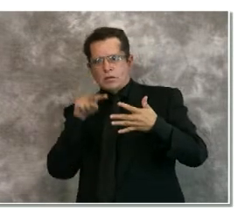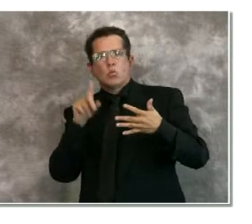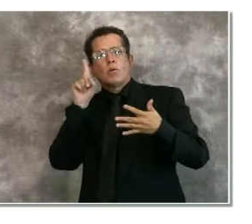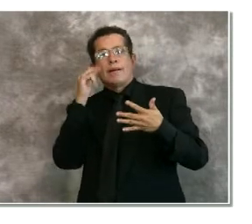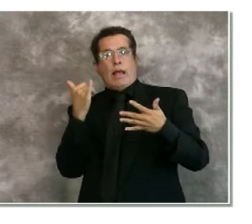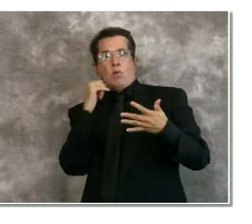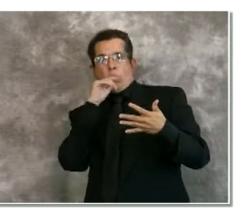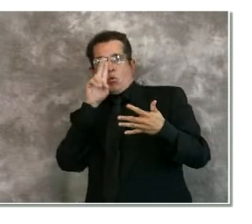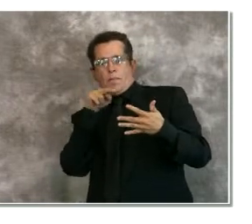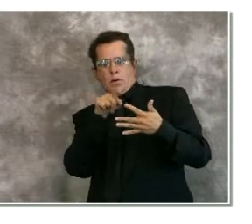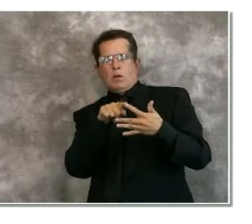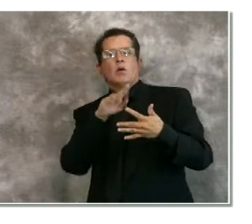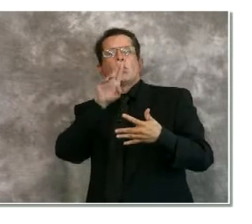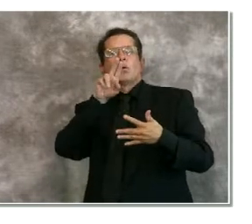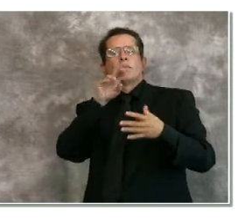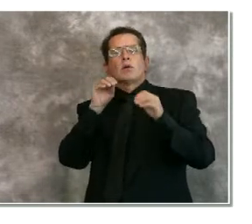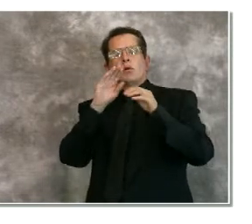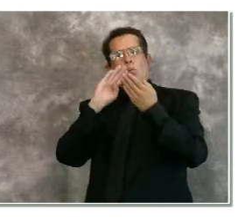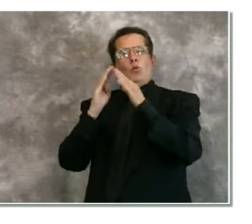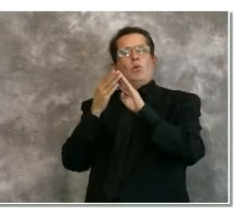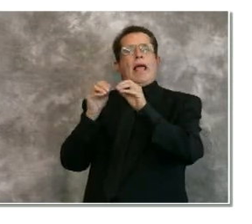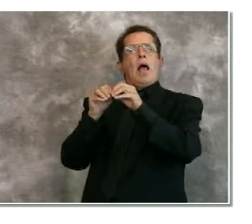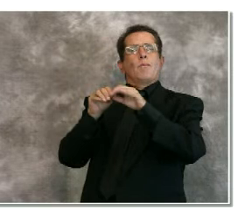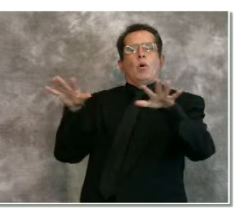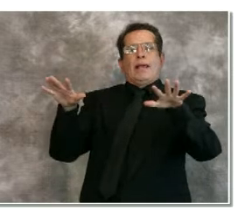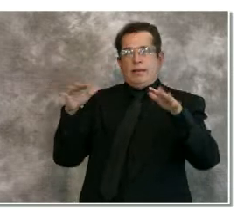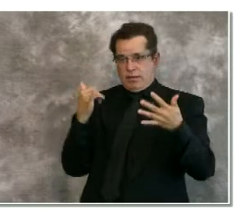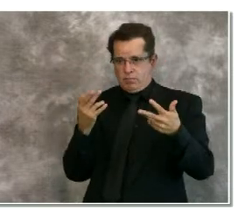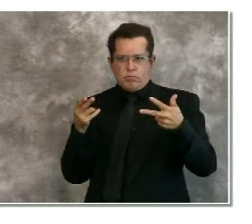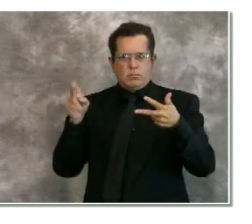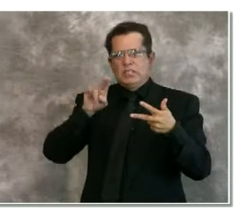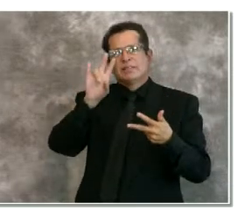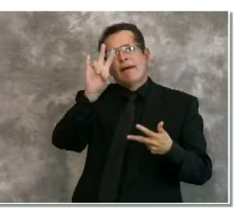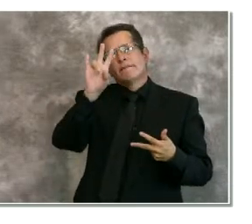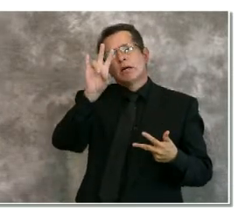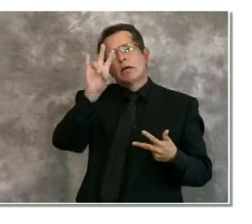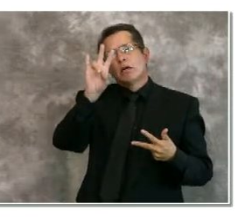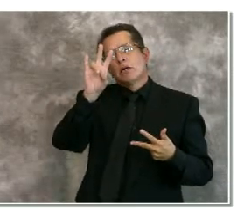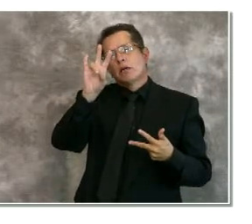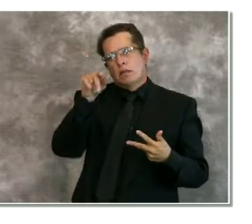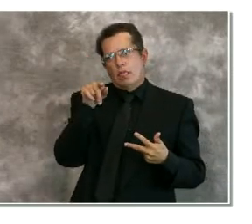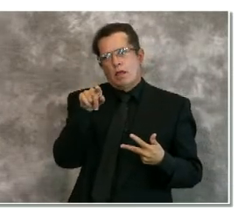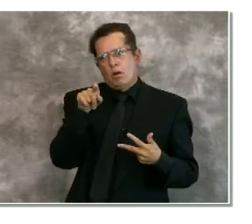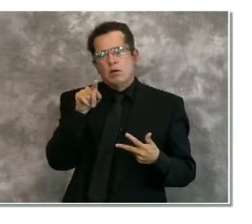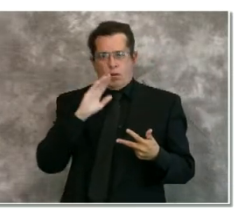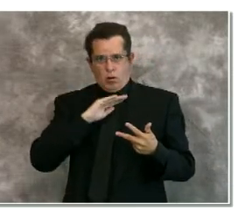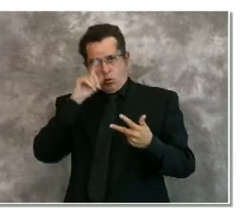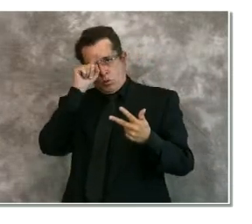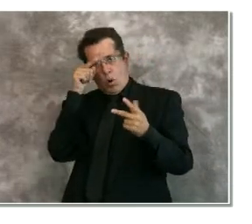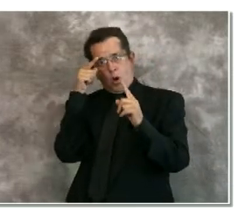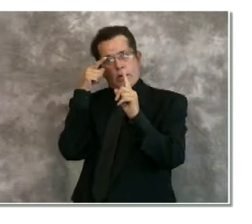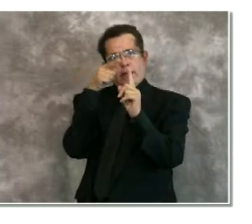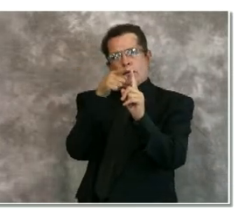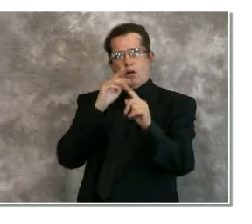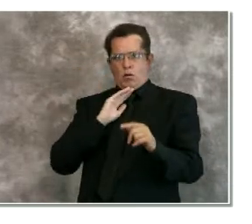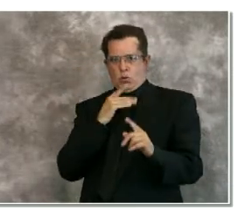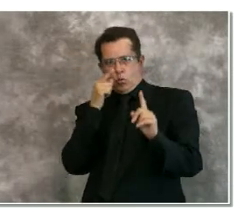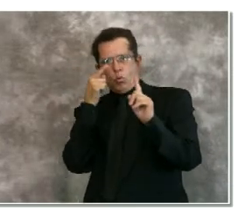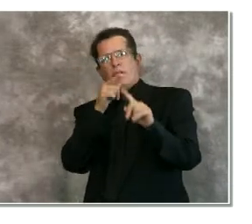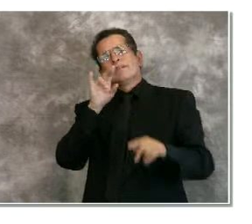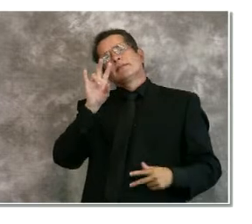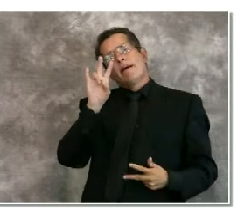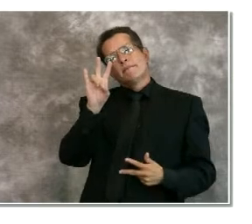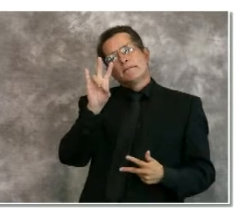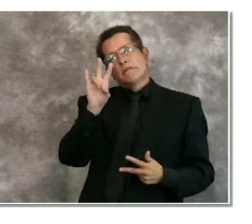abnormal is community outbreaks, and as you saw before, we have 7. The target, and the description here is